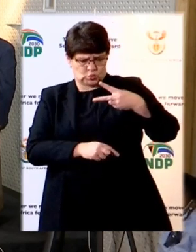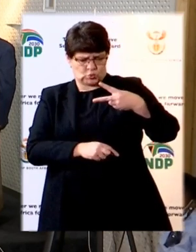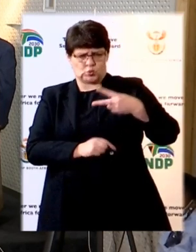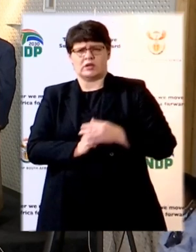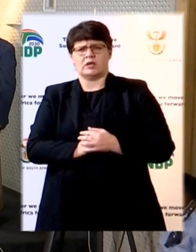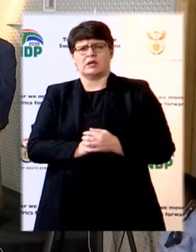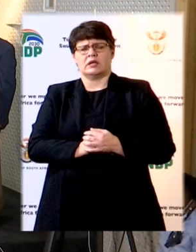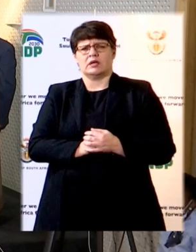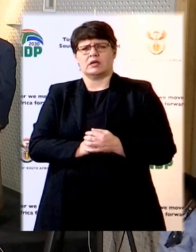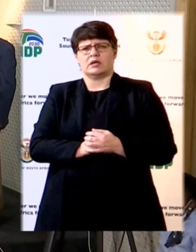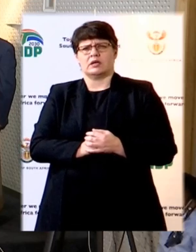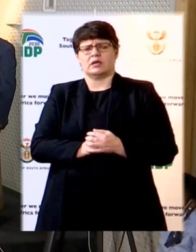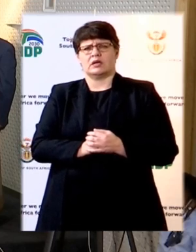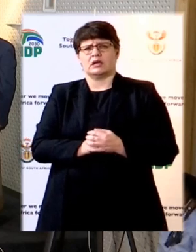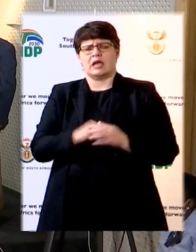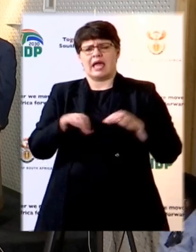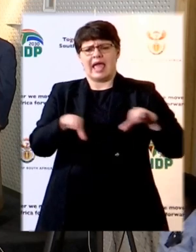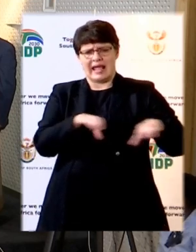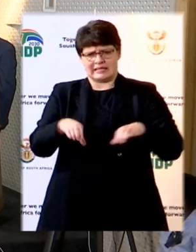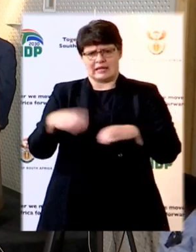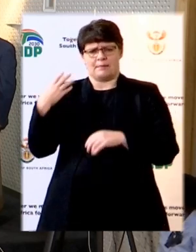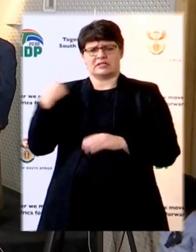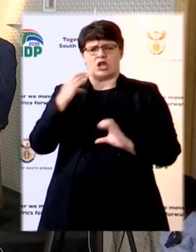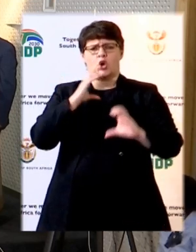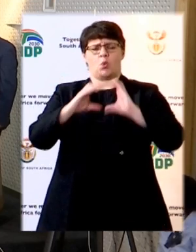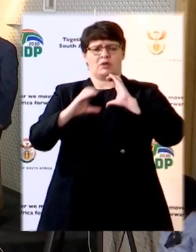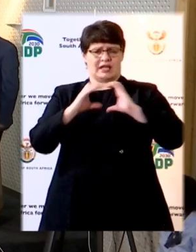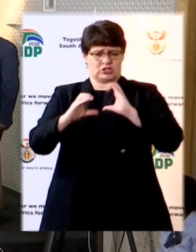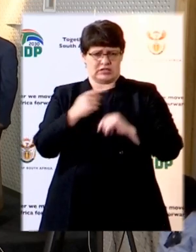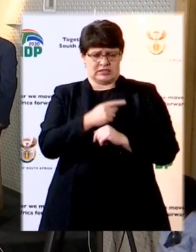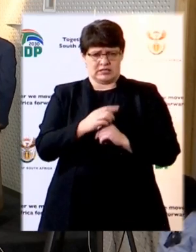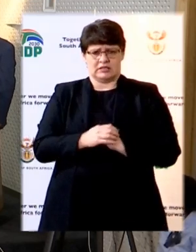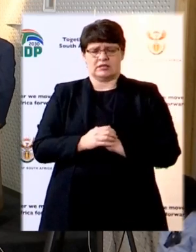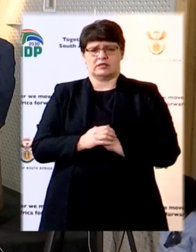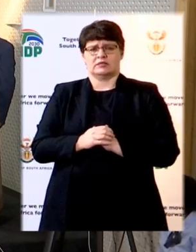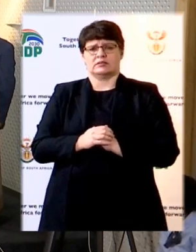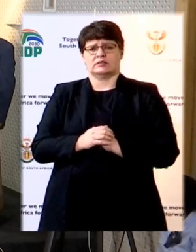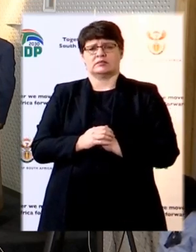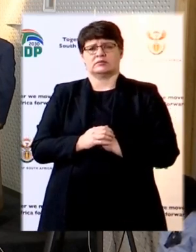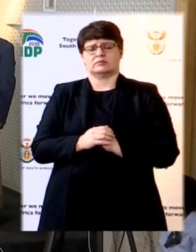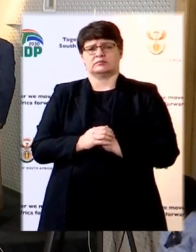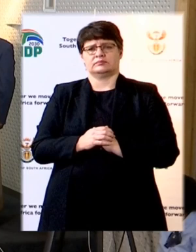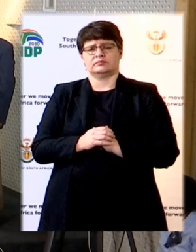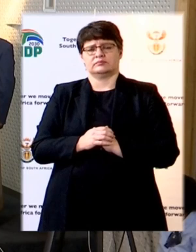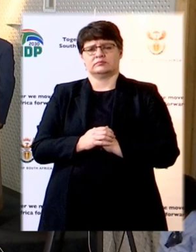question goes to the acting Minister of Communications, Mr.